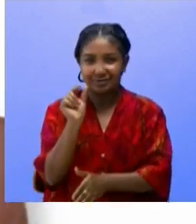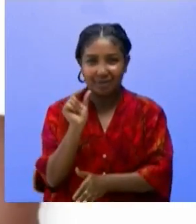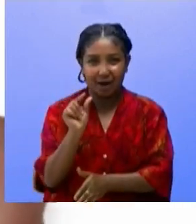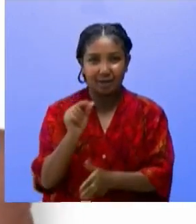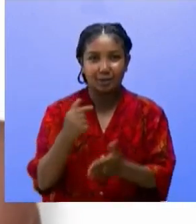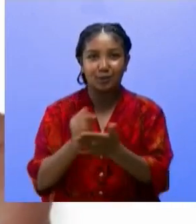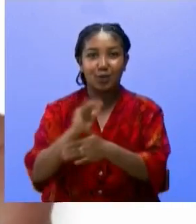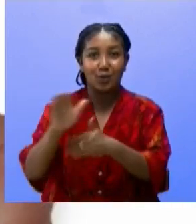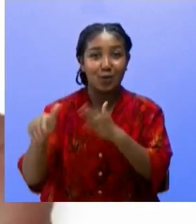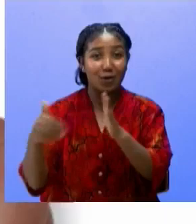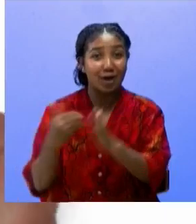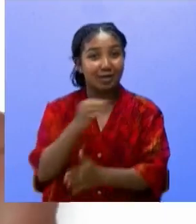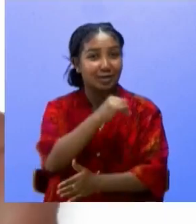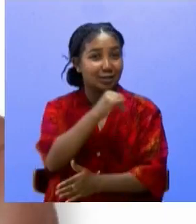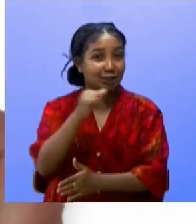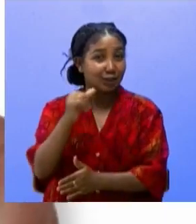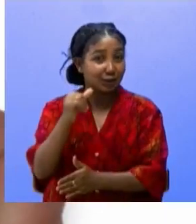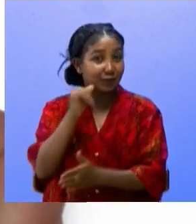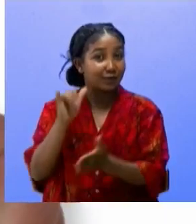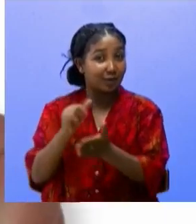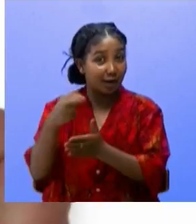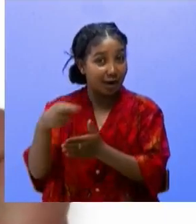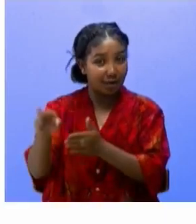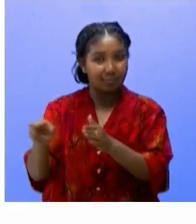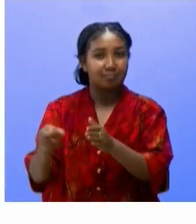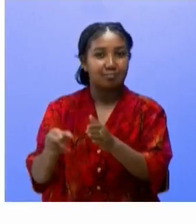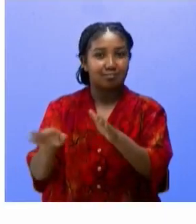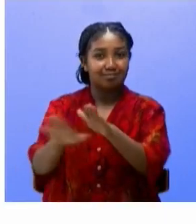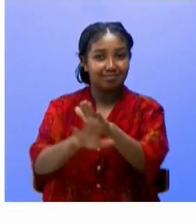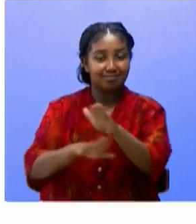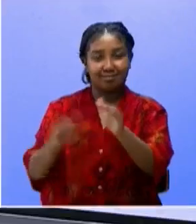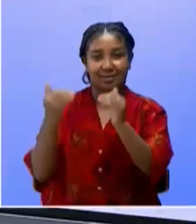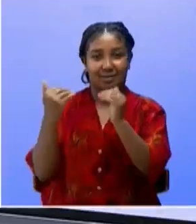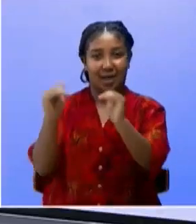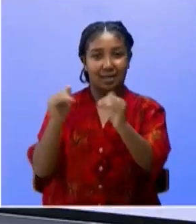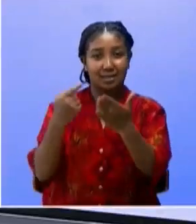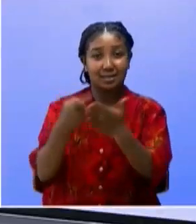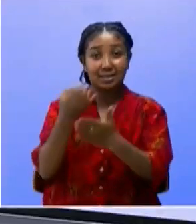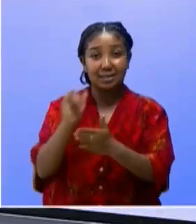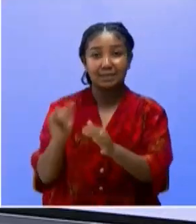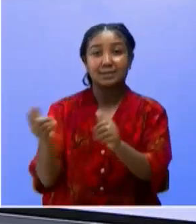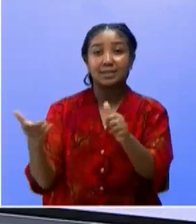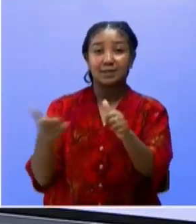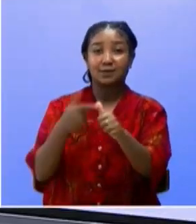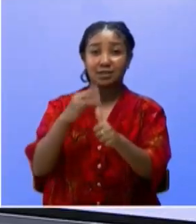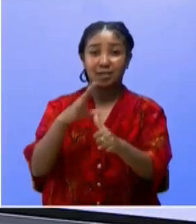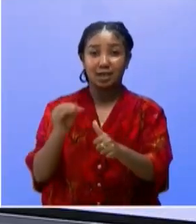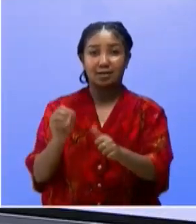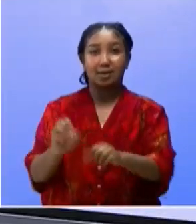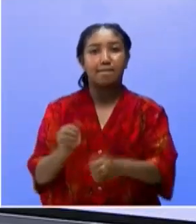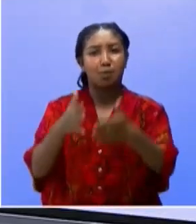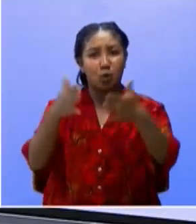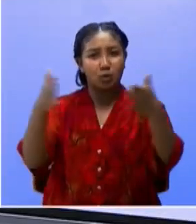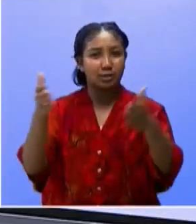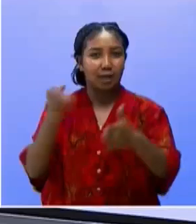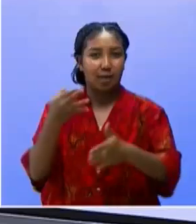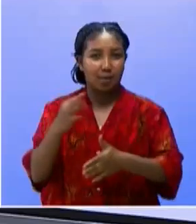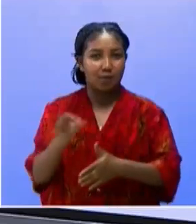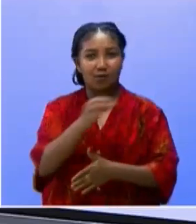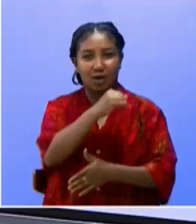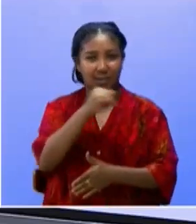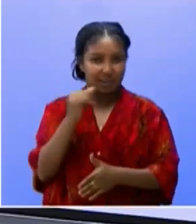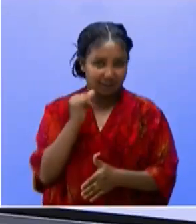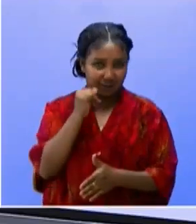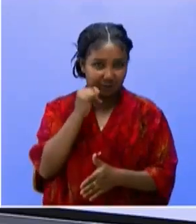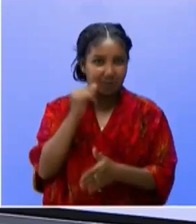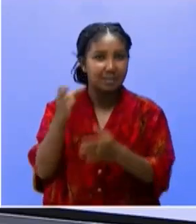are all what? Adjectives that are undersized. So this is the first and the broadest type of